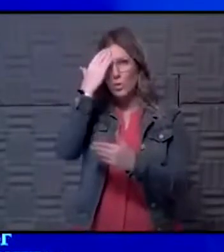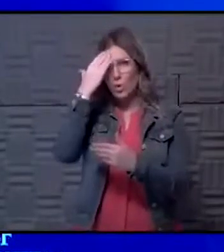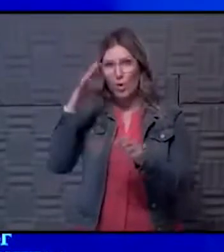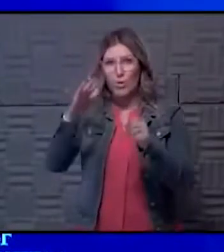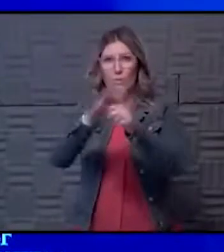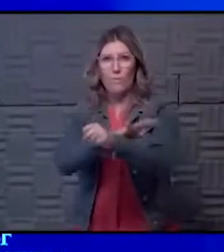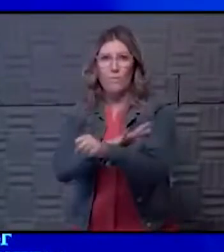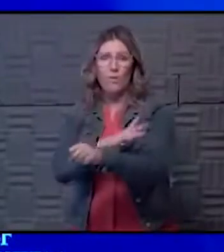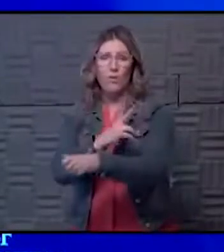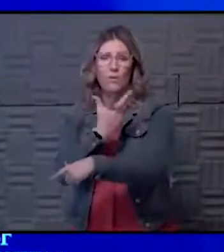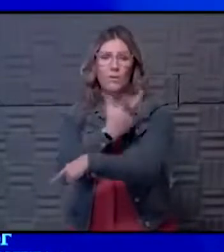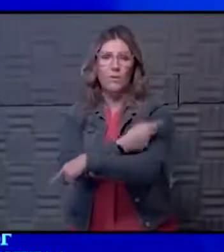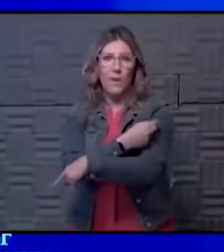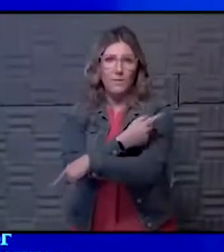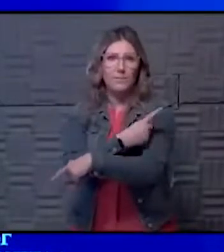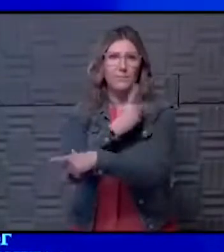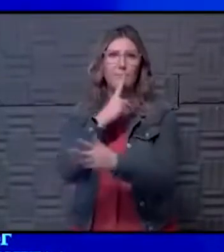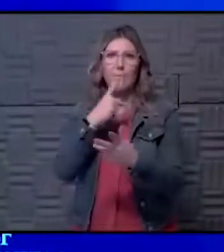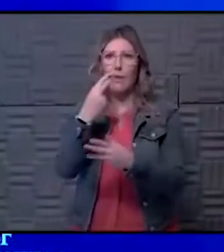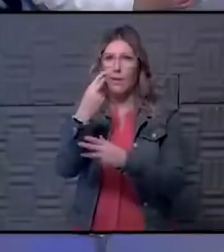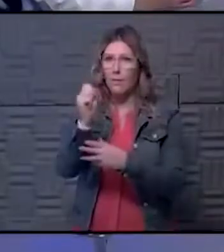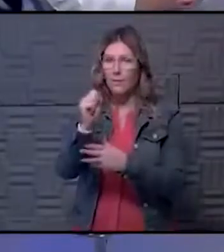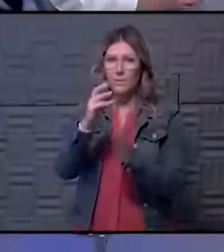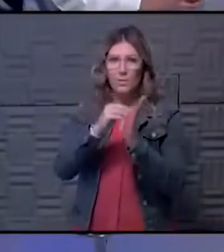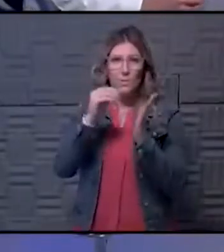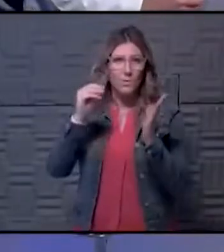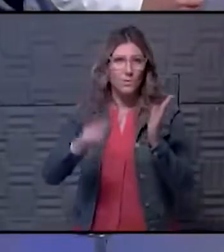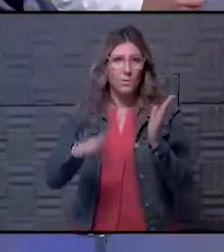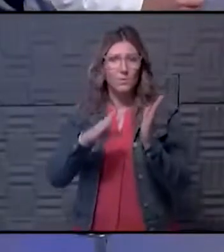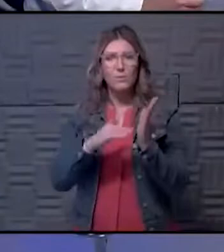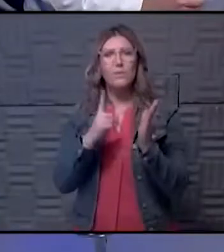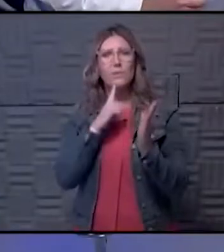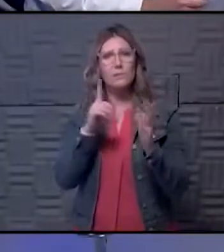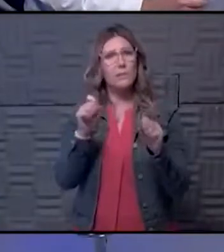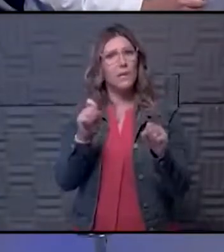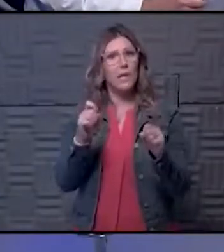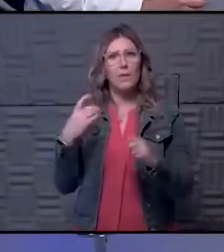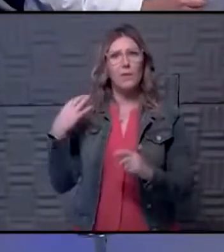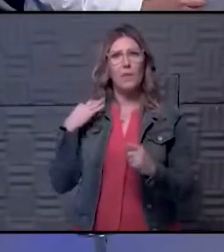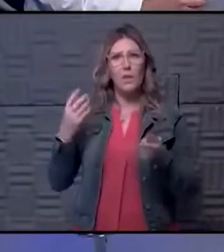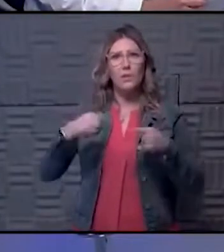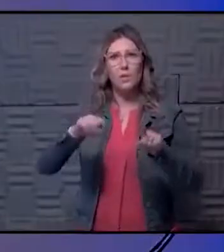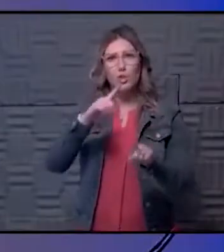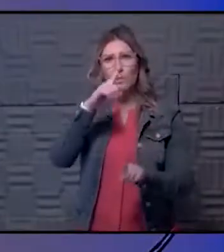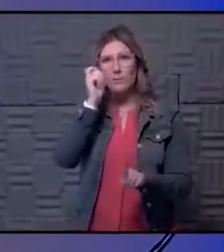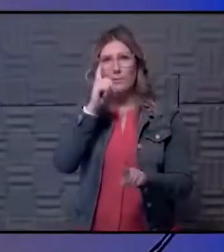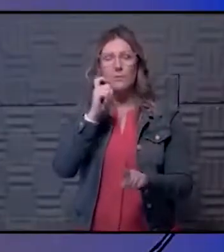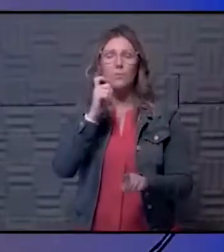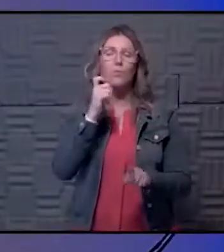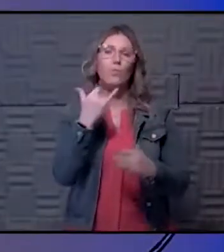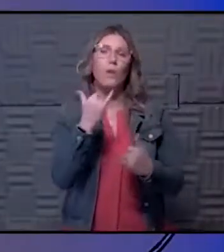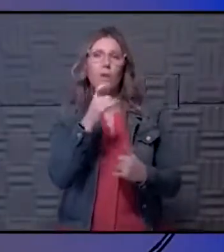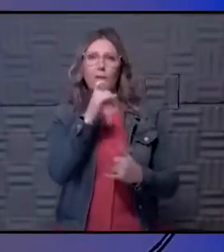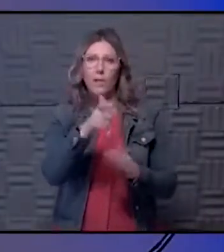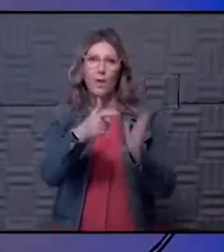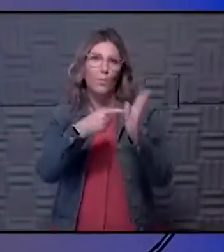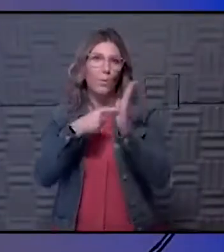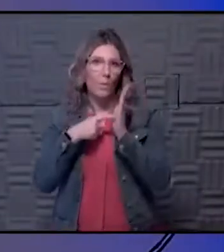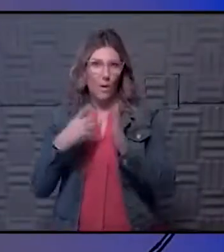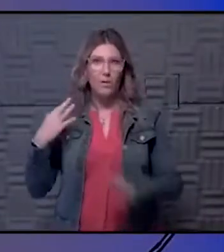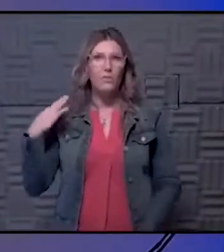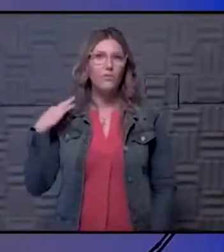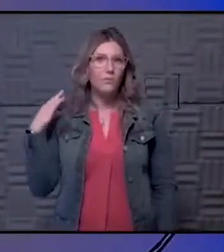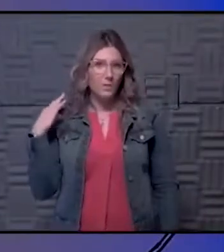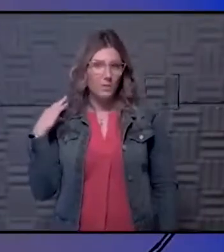school students volunteer this summer? Do you have to be fully vaccinated to volunteer? Right now, we're not requiring our volunteers to be